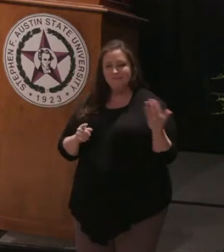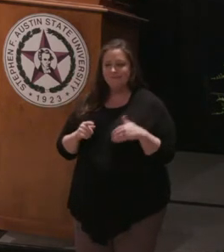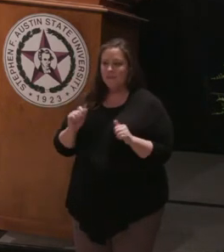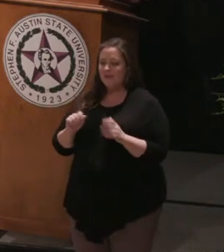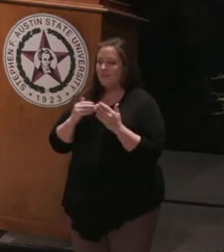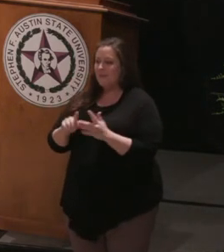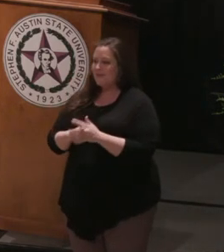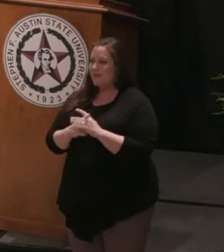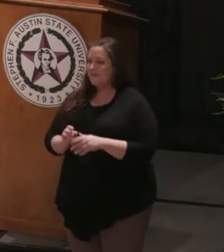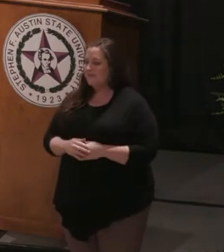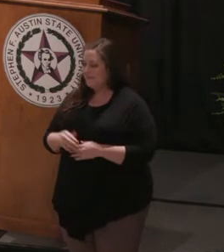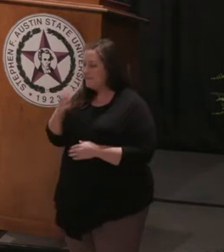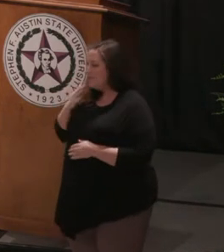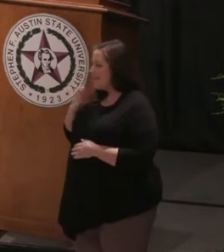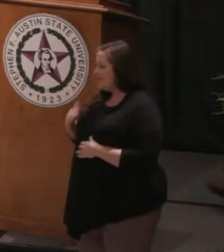started.